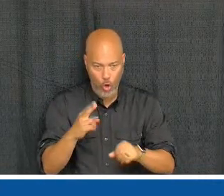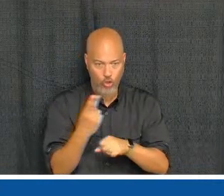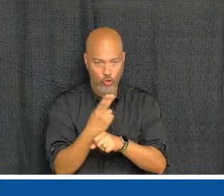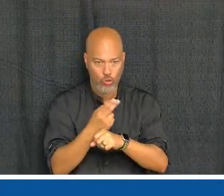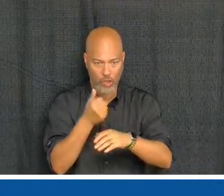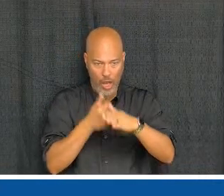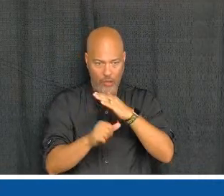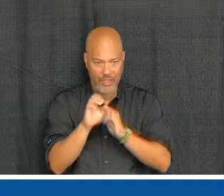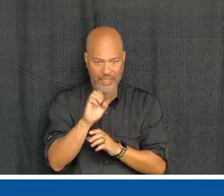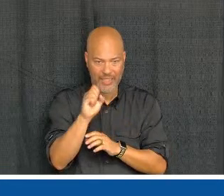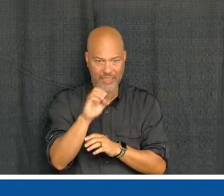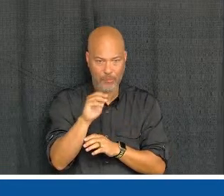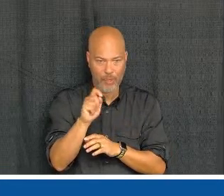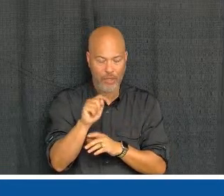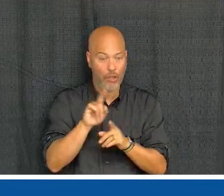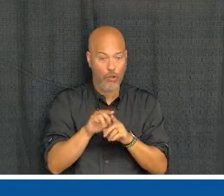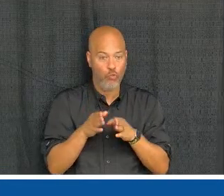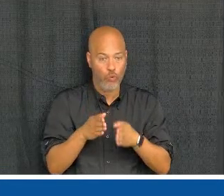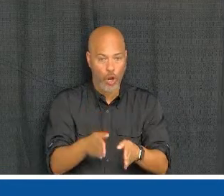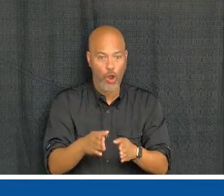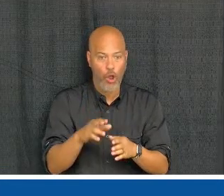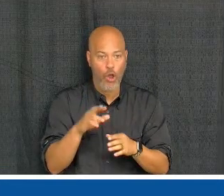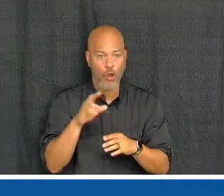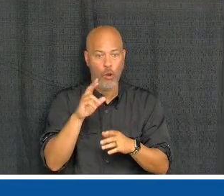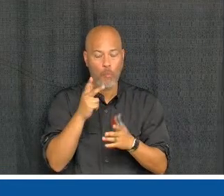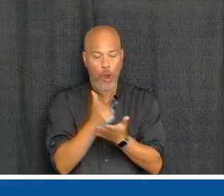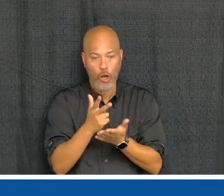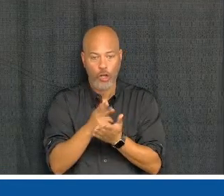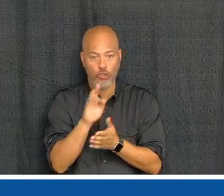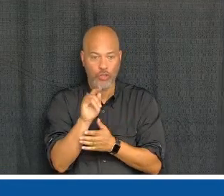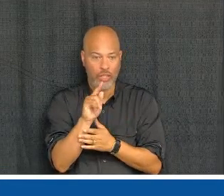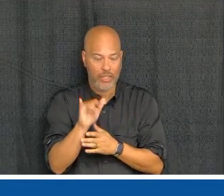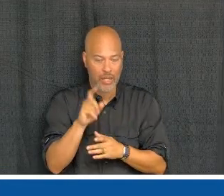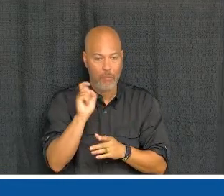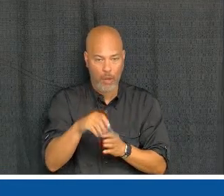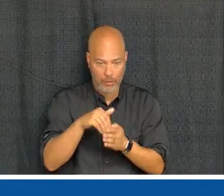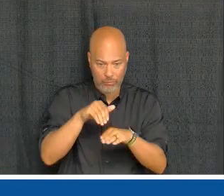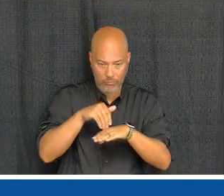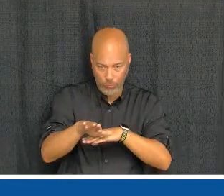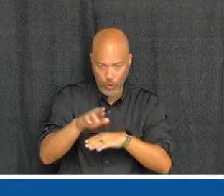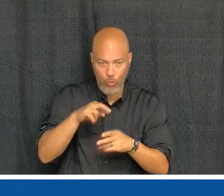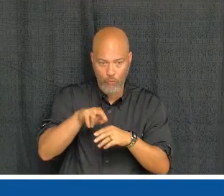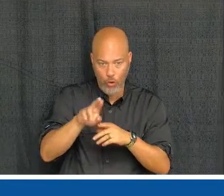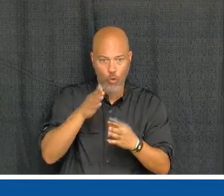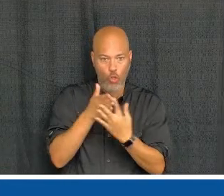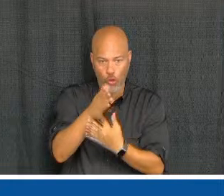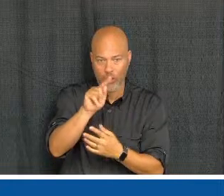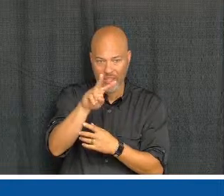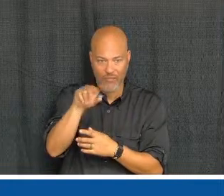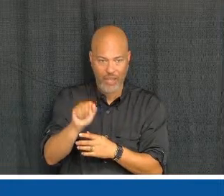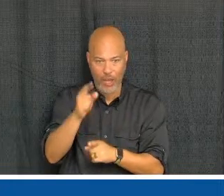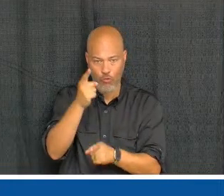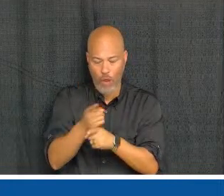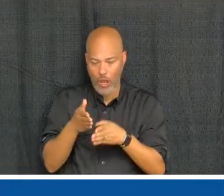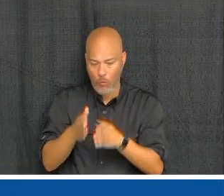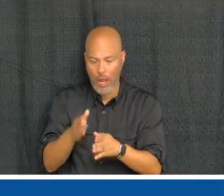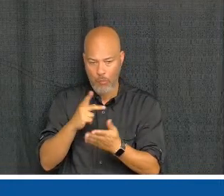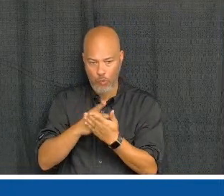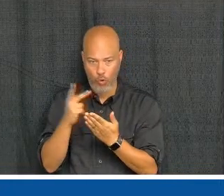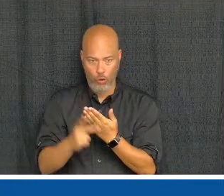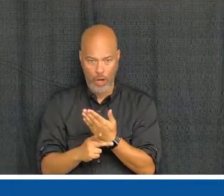the easement, such as roads, parking, or utilities, needs to be submitted for review through the TVA's right-of-way use